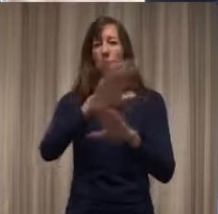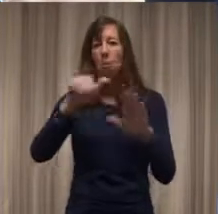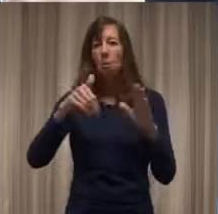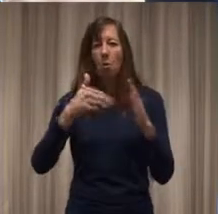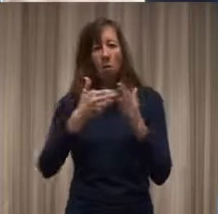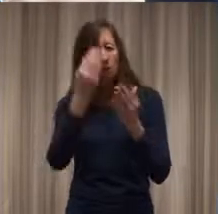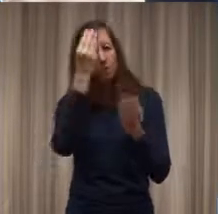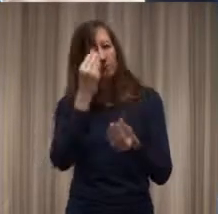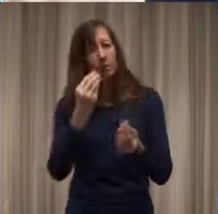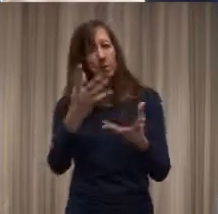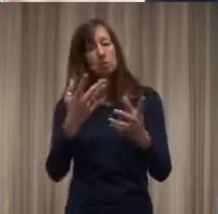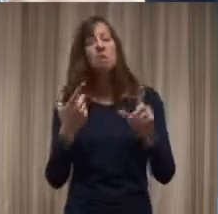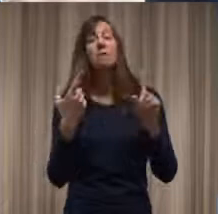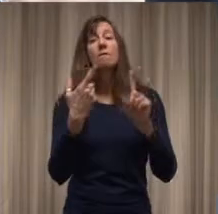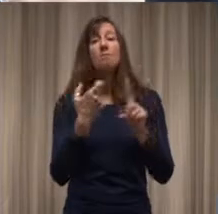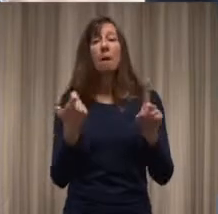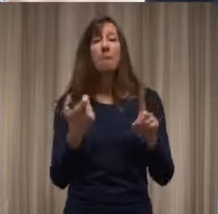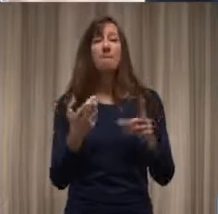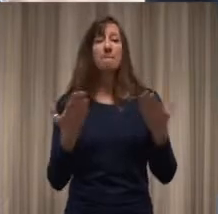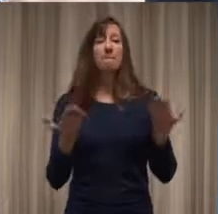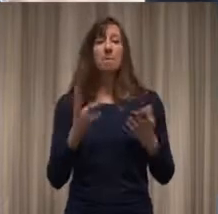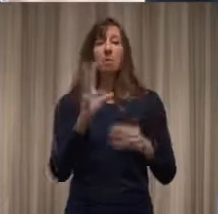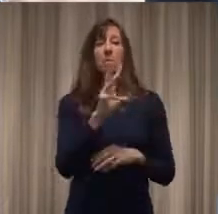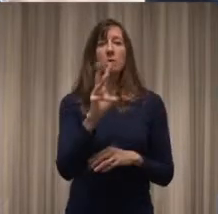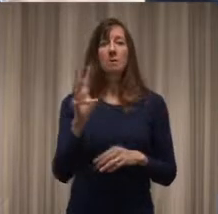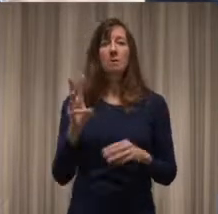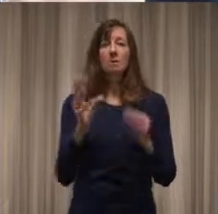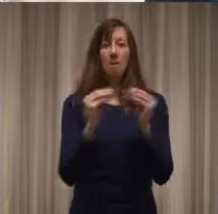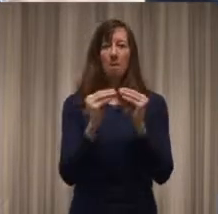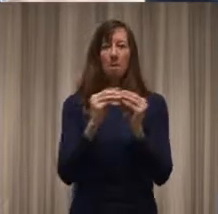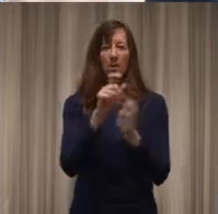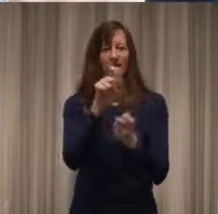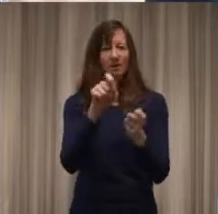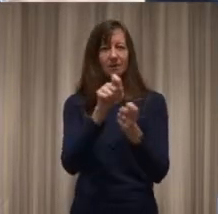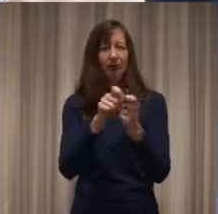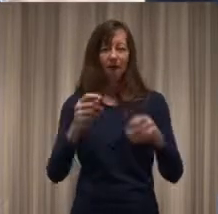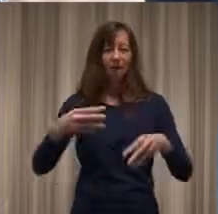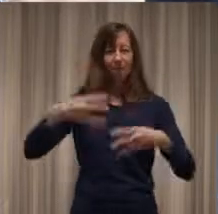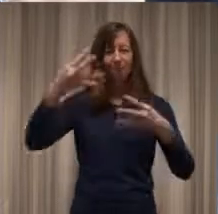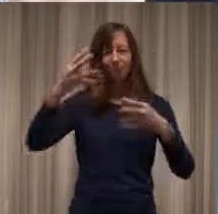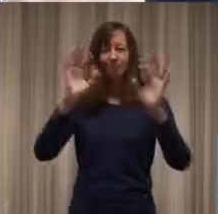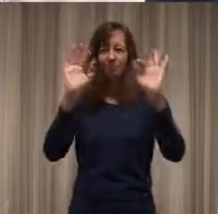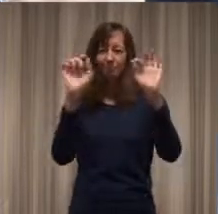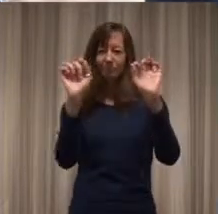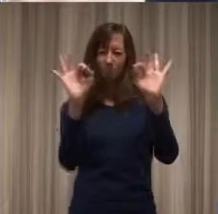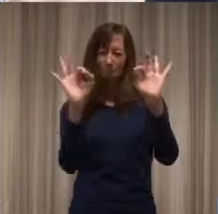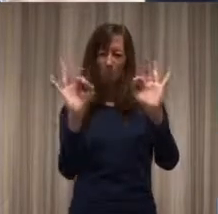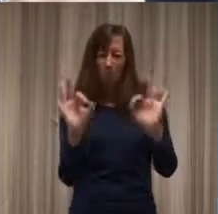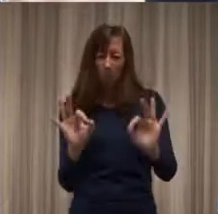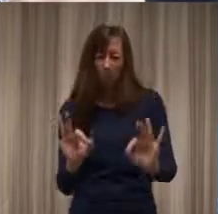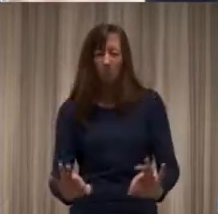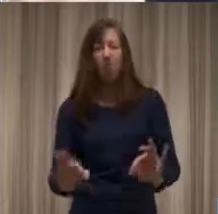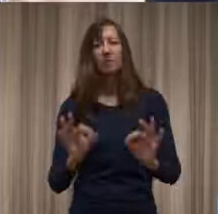more concise way than I'm rambling it out right now, is available on our website.